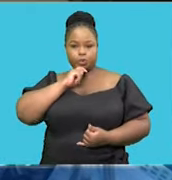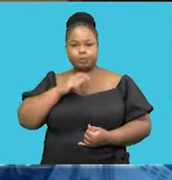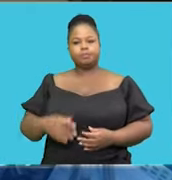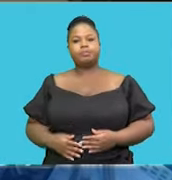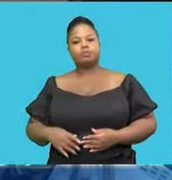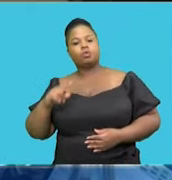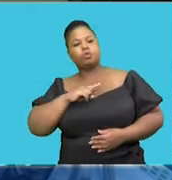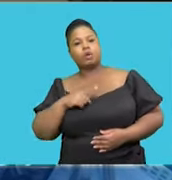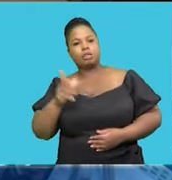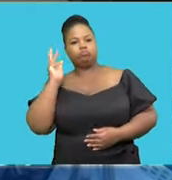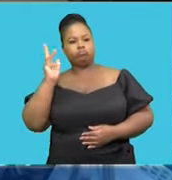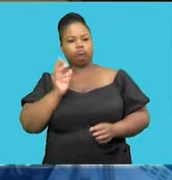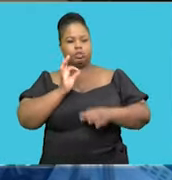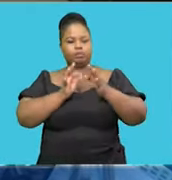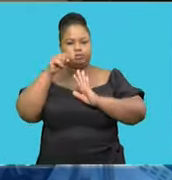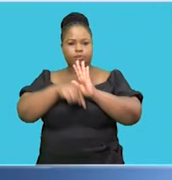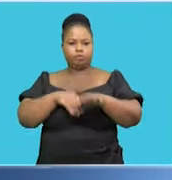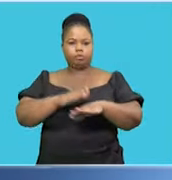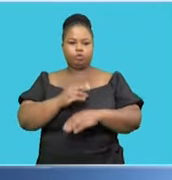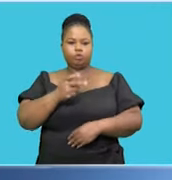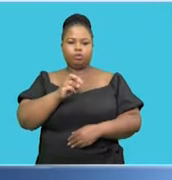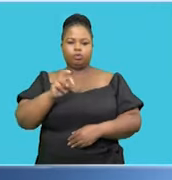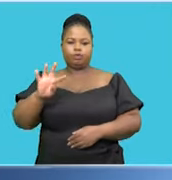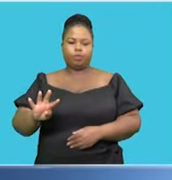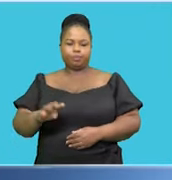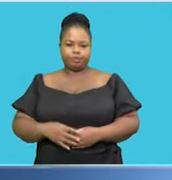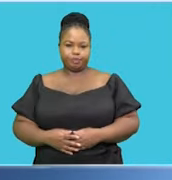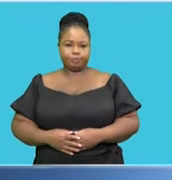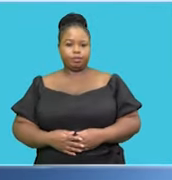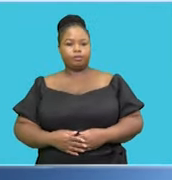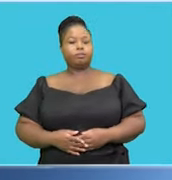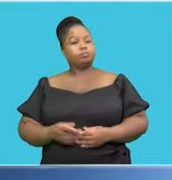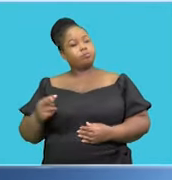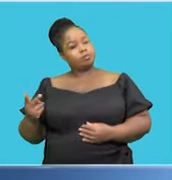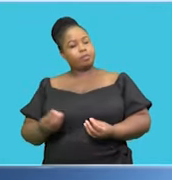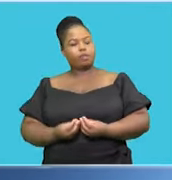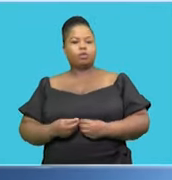Kamishaneze kutangulitanewe 2024 Paratuk 36